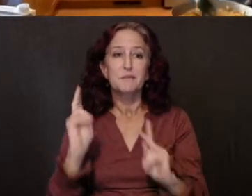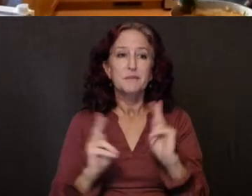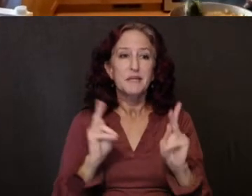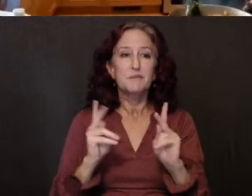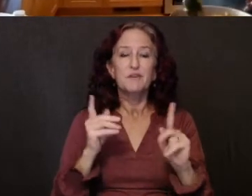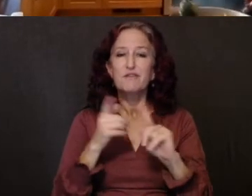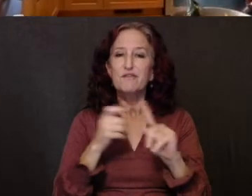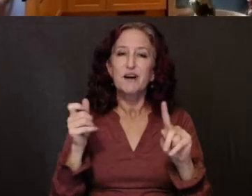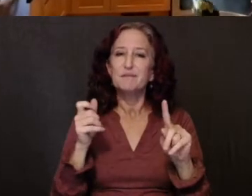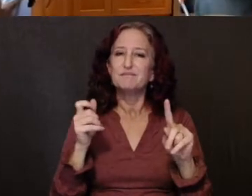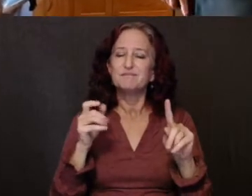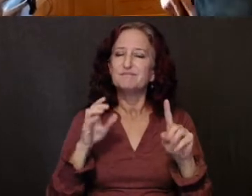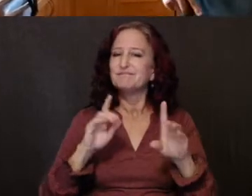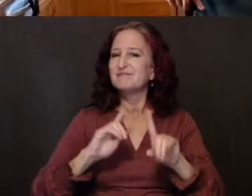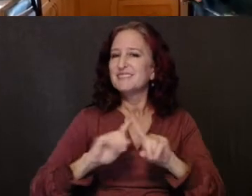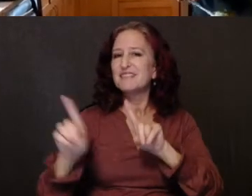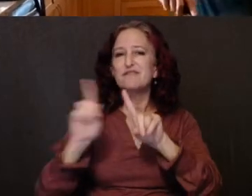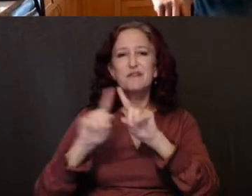music there.